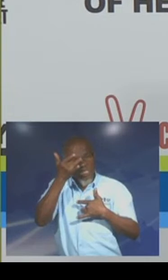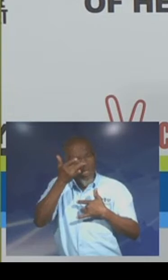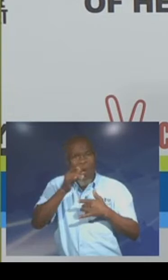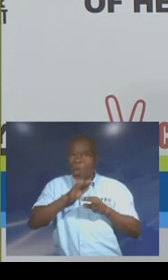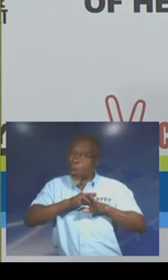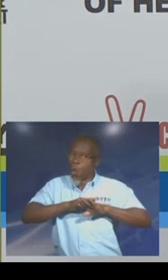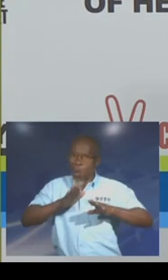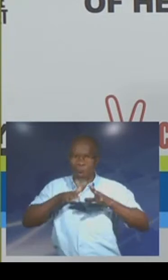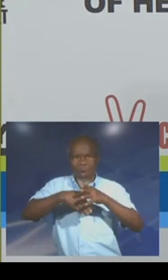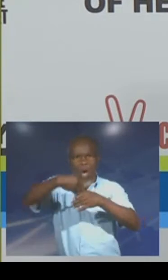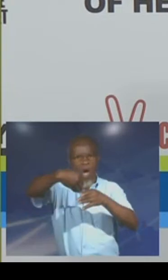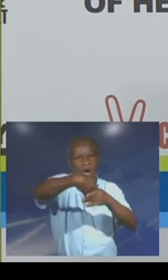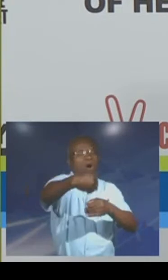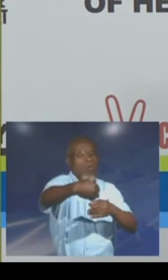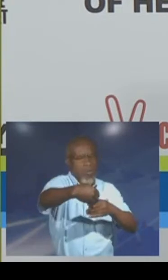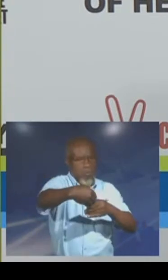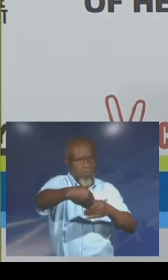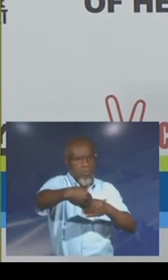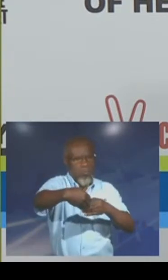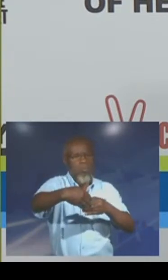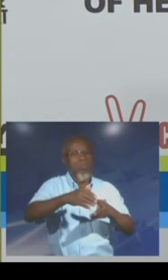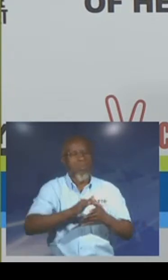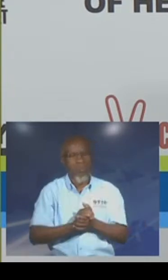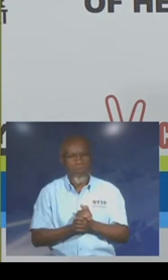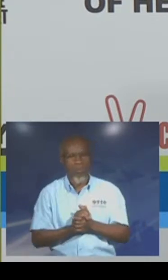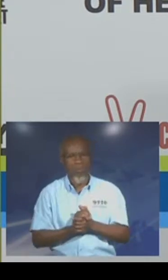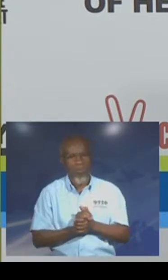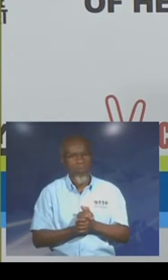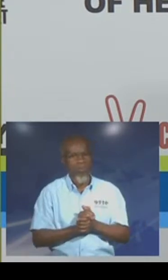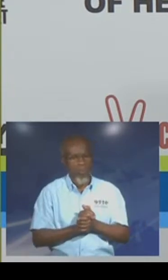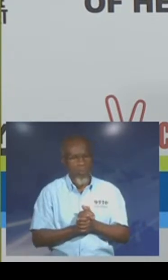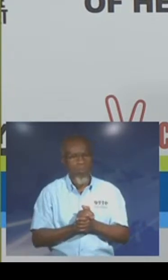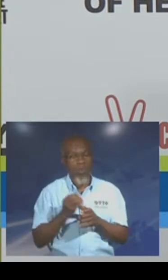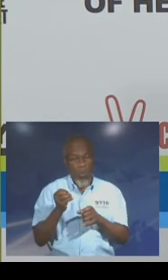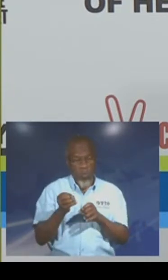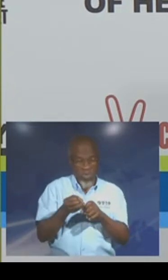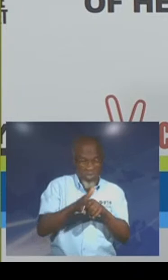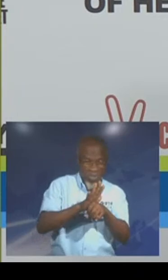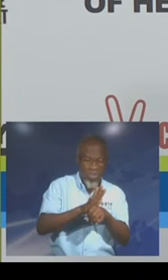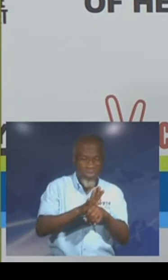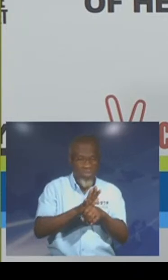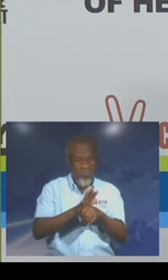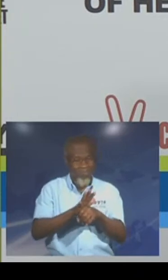spaces, because that is the way COVID-19 spreads. Omicron by itself is an extremely